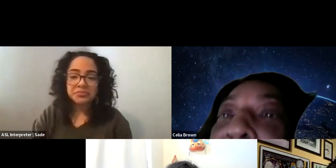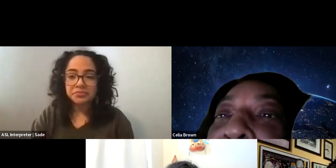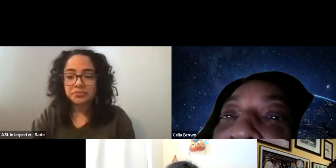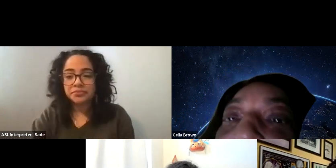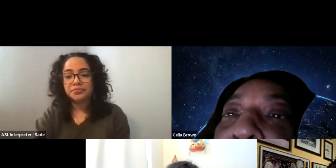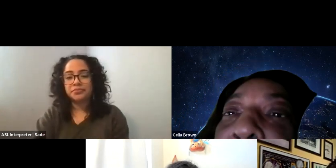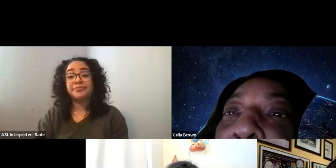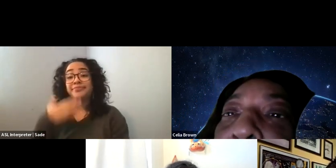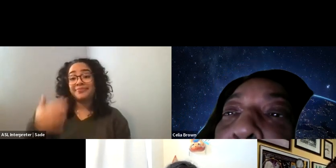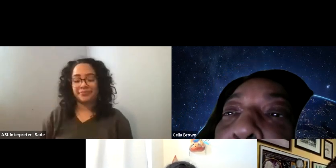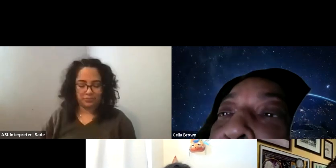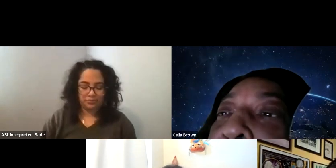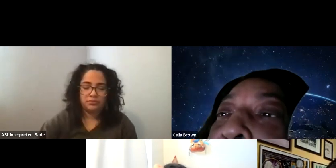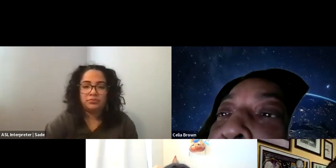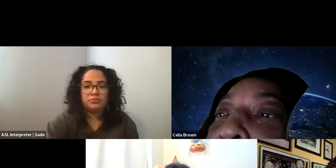Thank you.